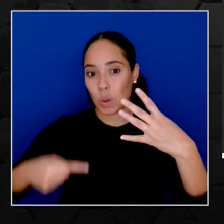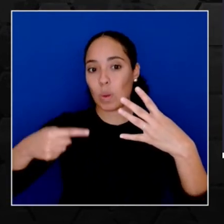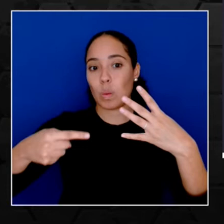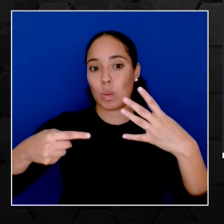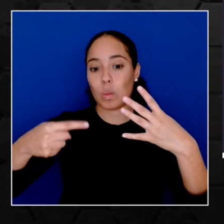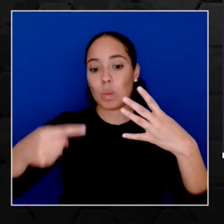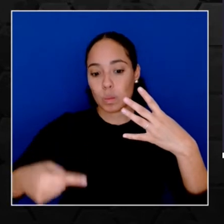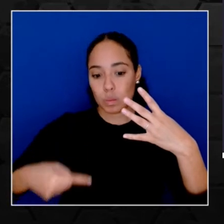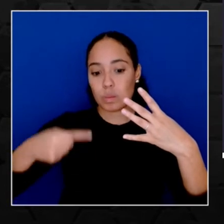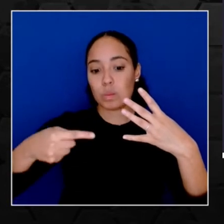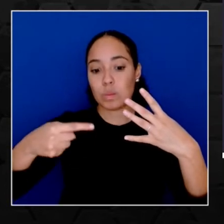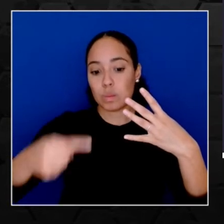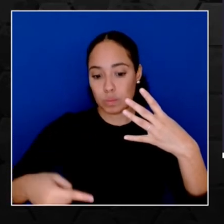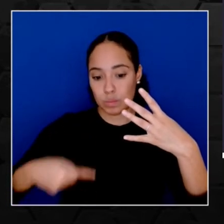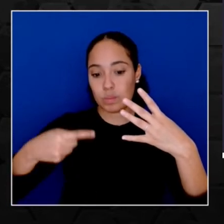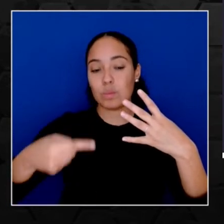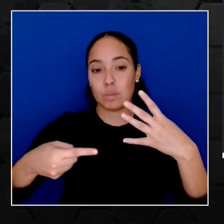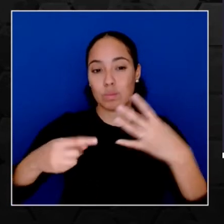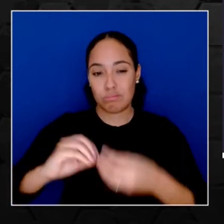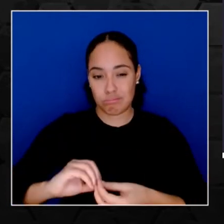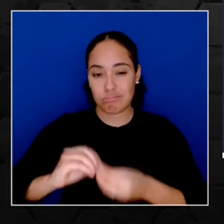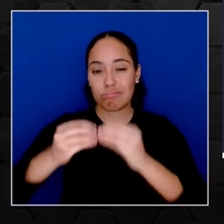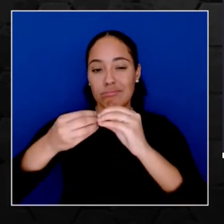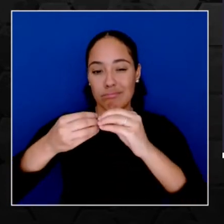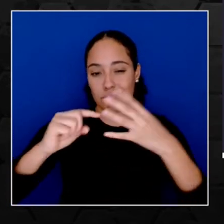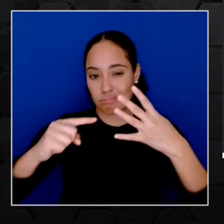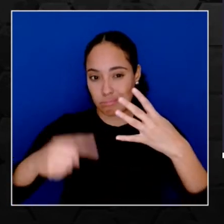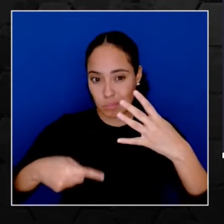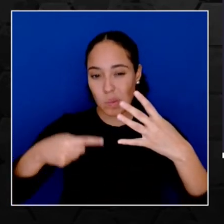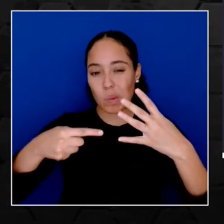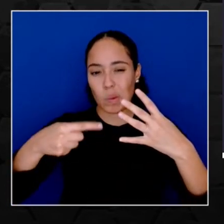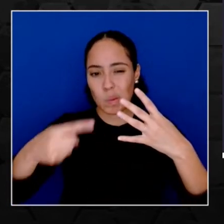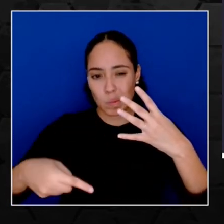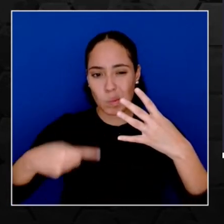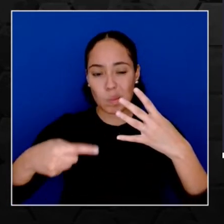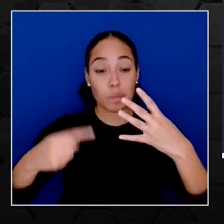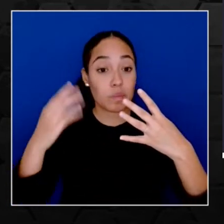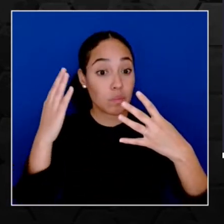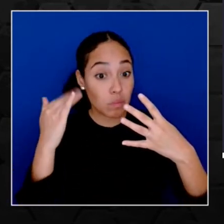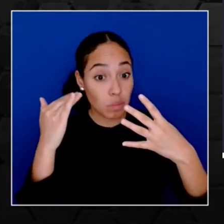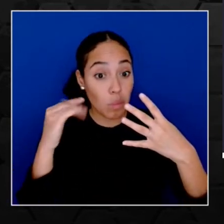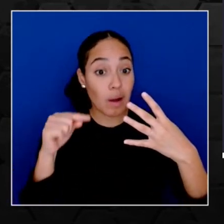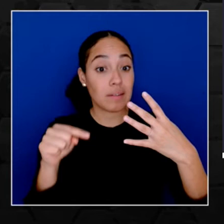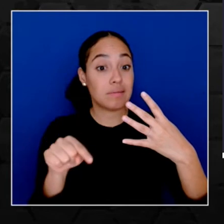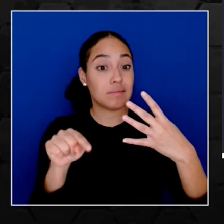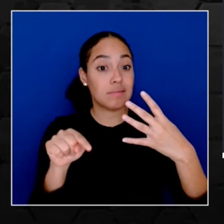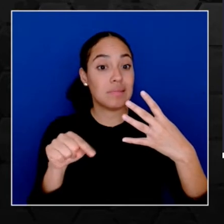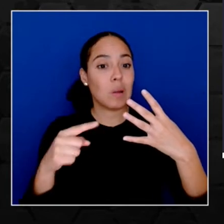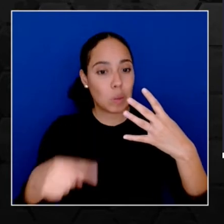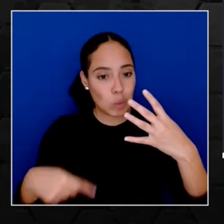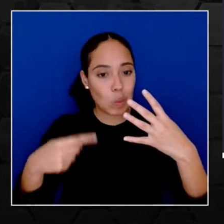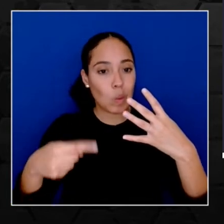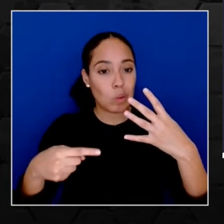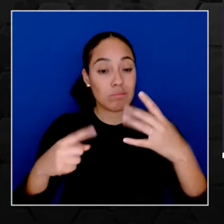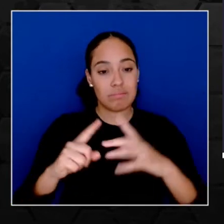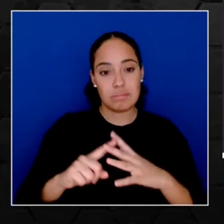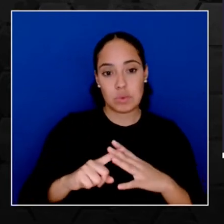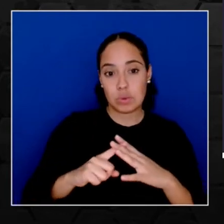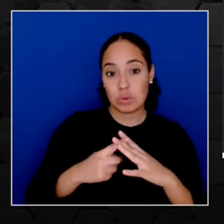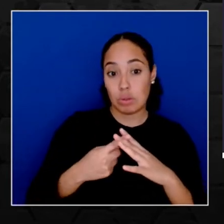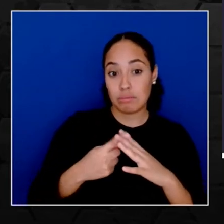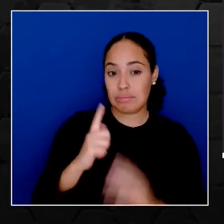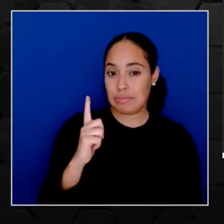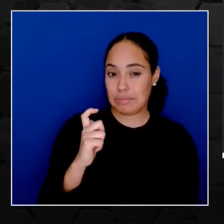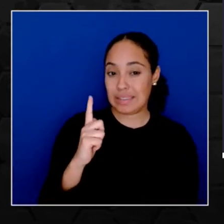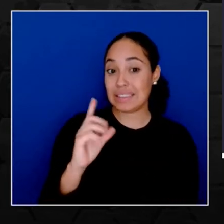that I'm doing, the background, stroke and stroke weight. So actually what I'm doing, I'm creating a loop from 0 to, like, I'm starting from I equal to